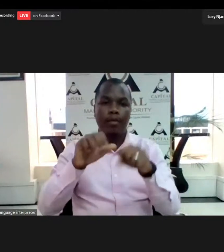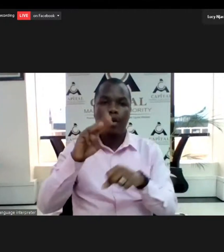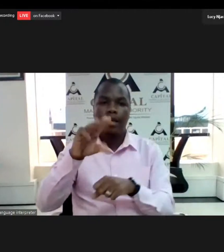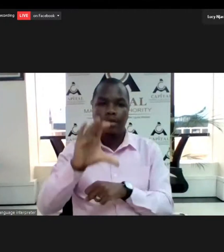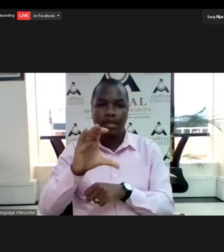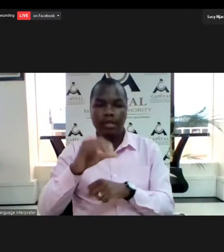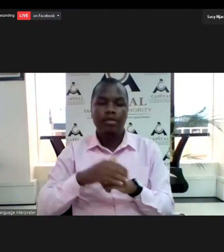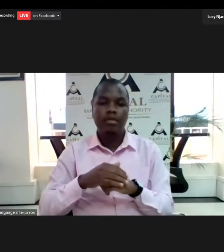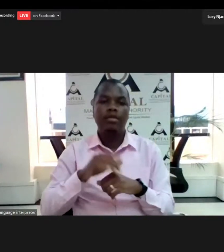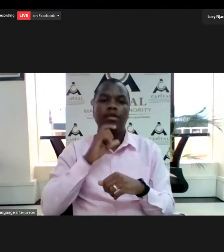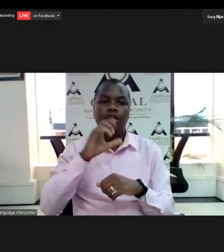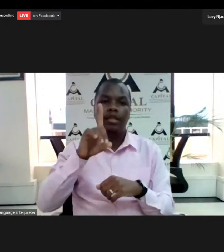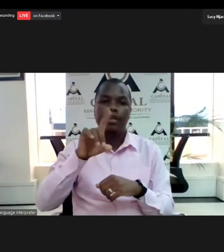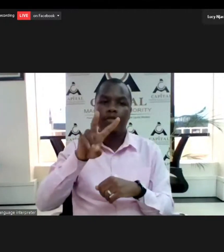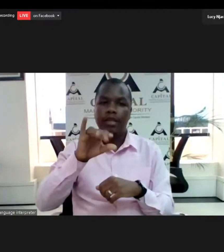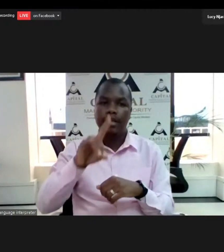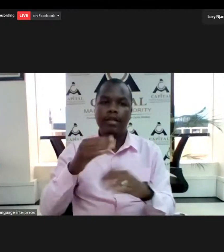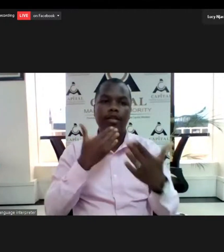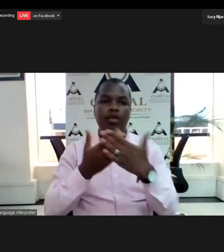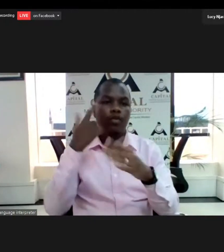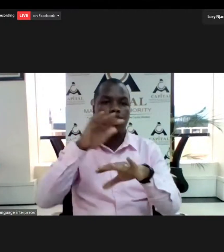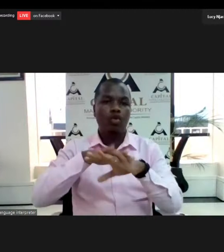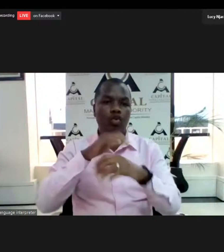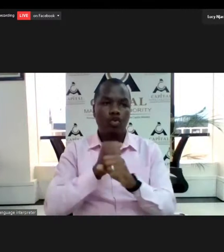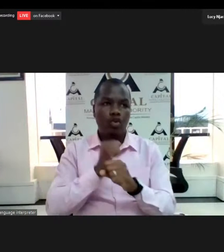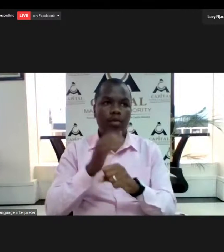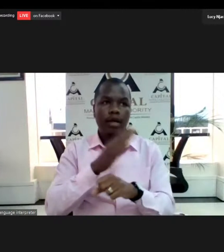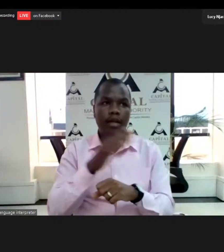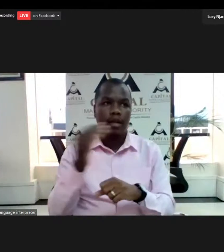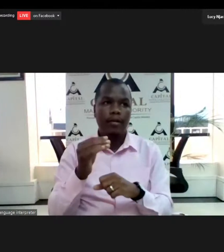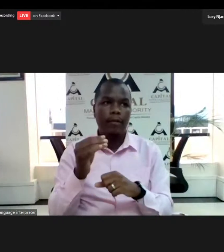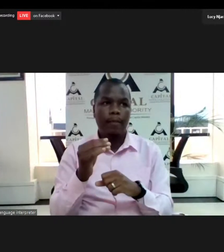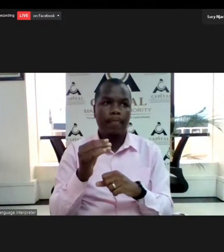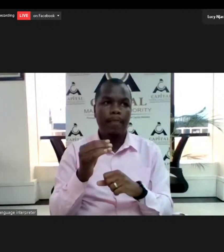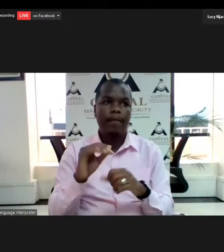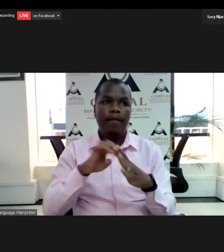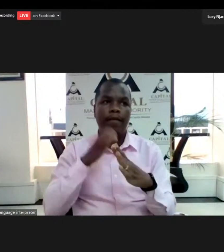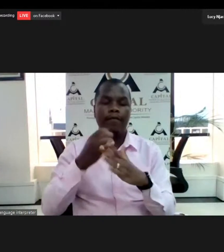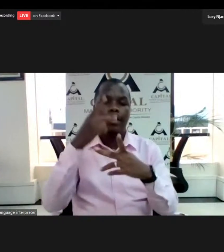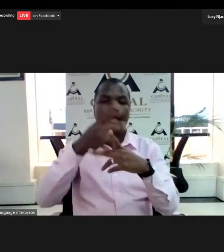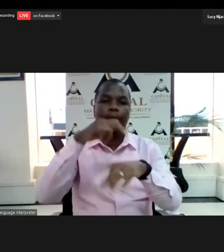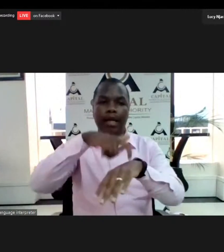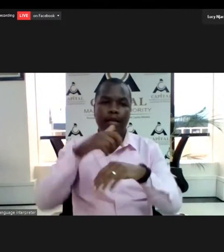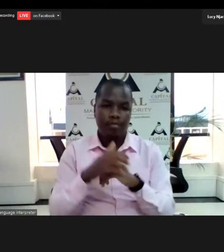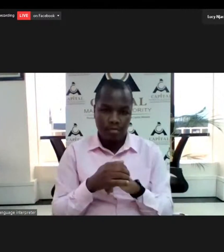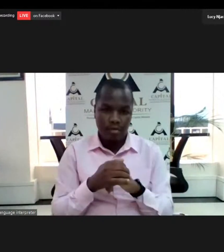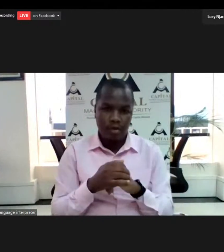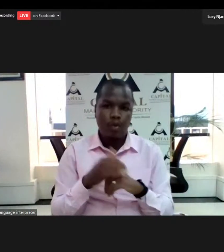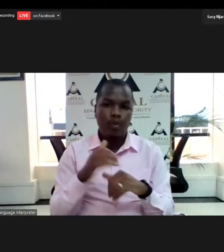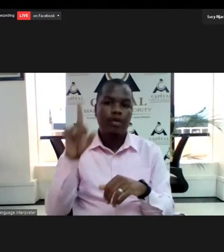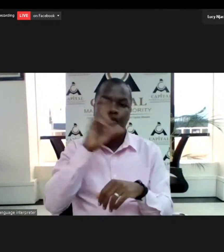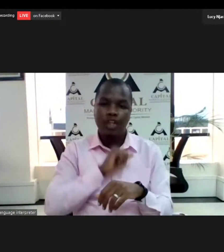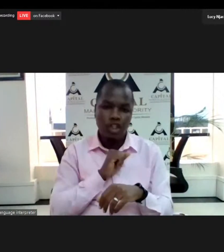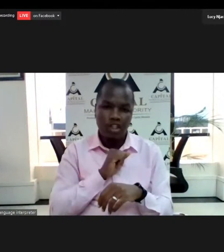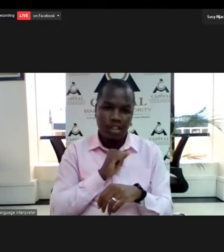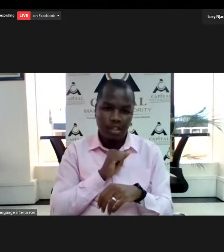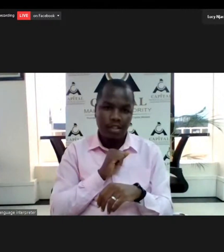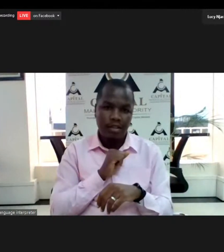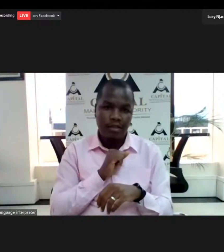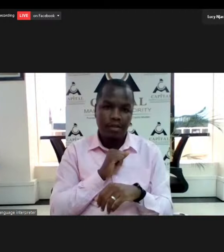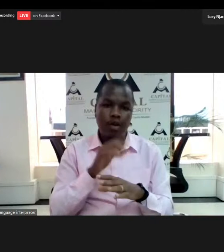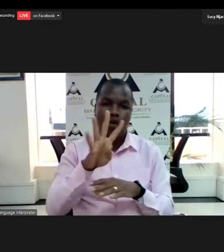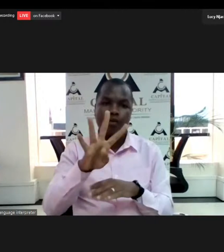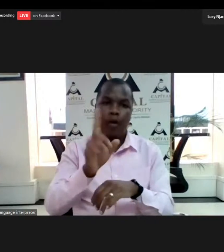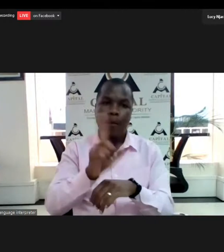MC, Mr. Kanyi, thank you for the good job, and even keeping time. We have finished